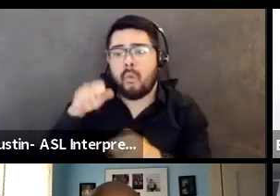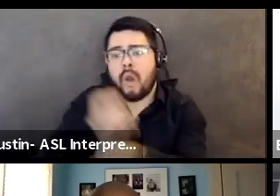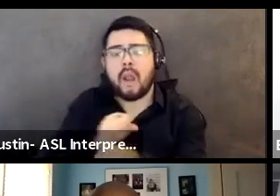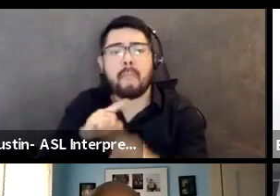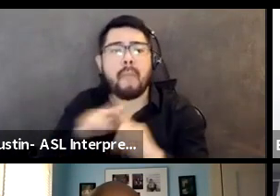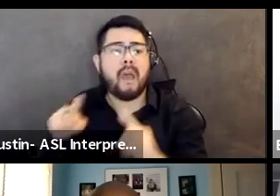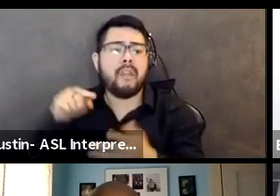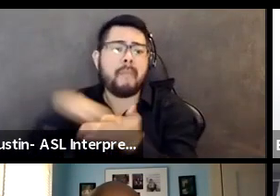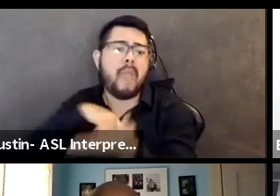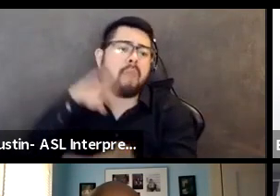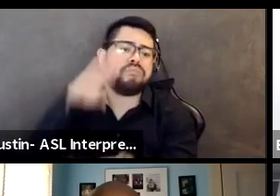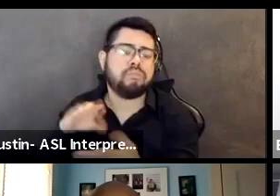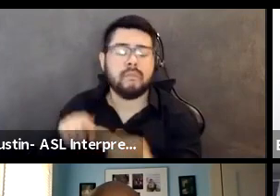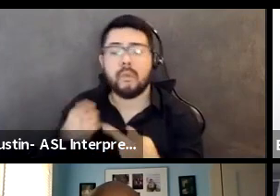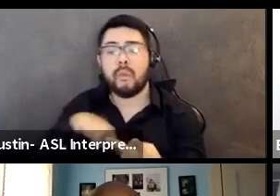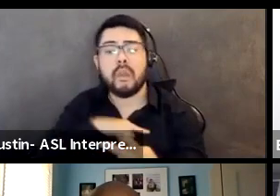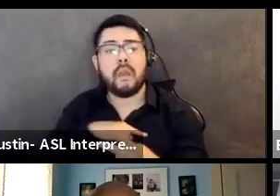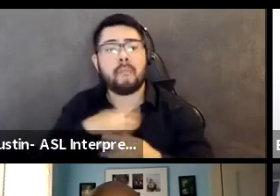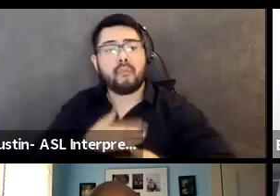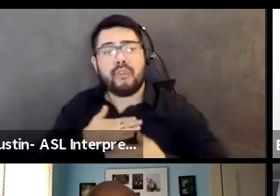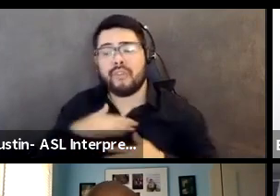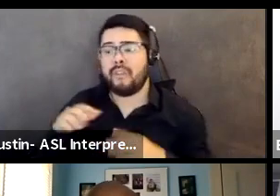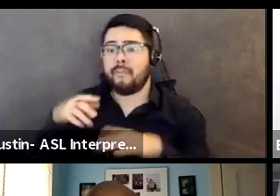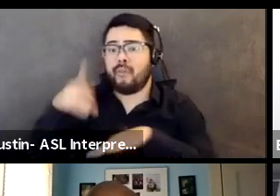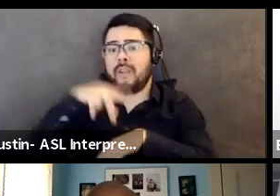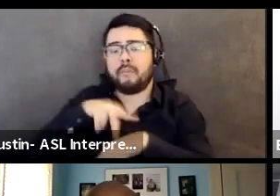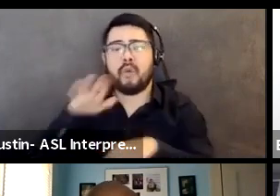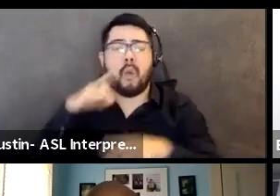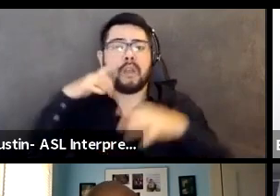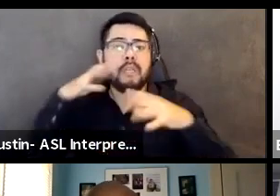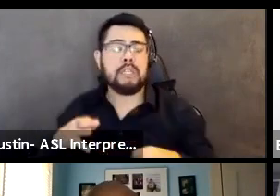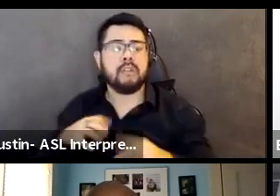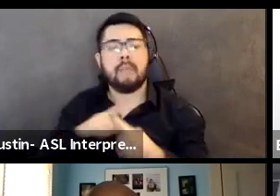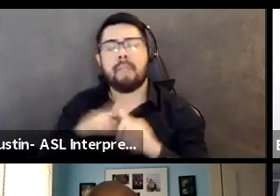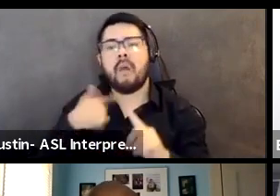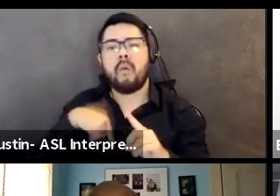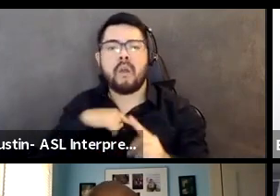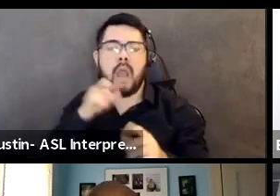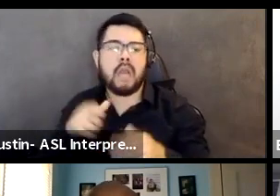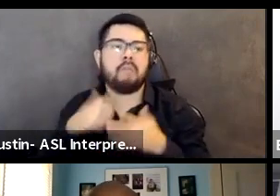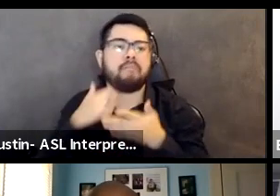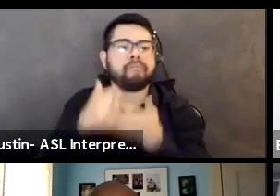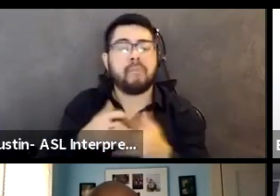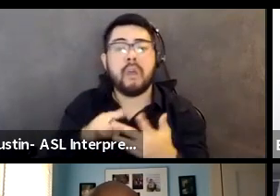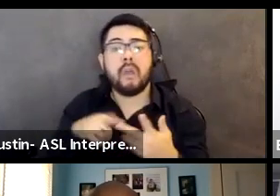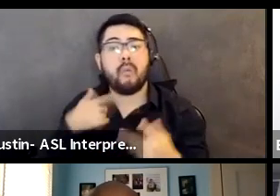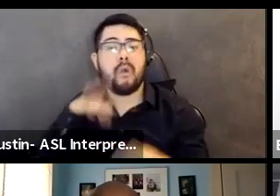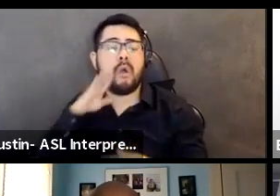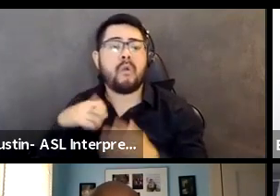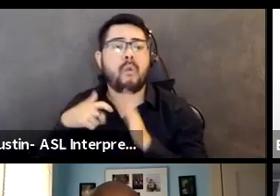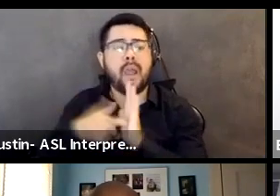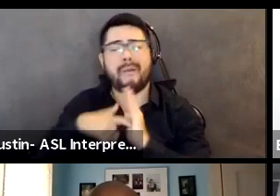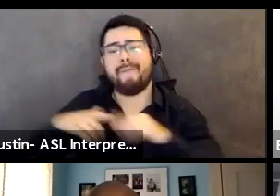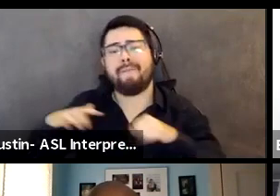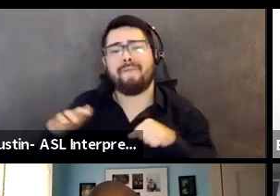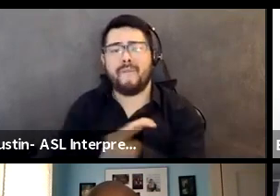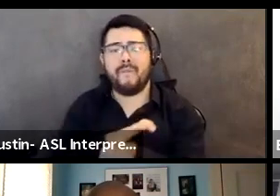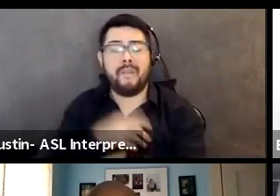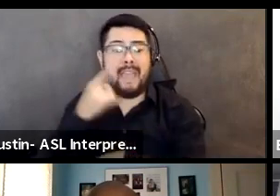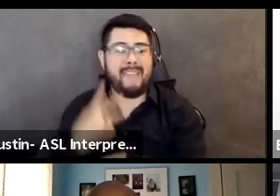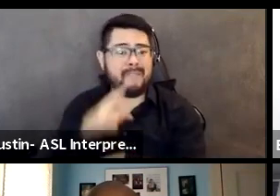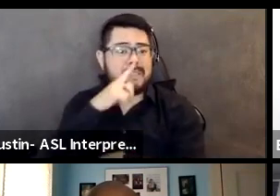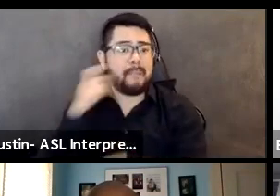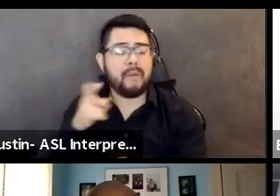it we value principal autonomy but we won't give you any we're going to take all summer to roll out a half bake reload remote learning